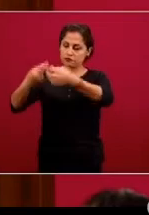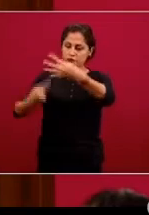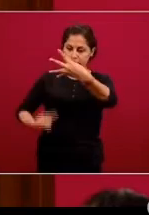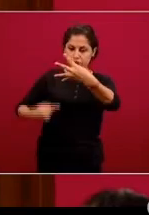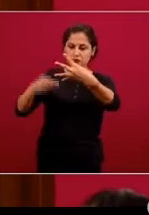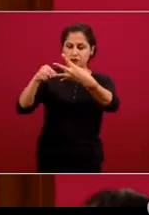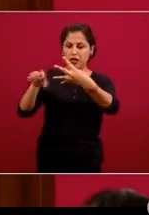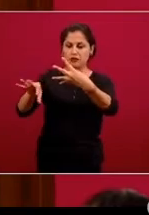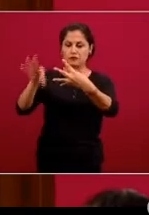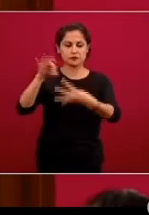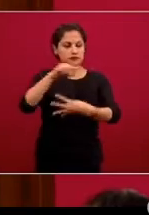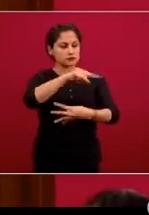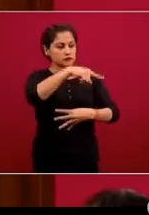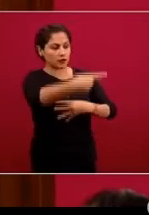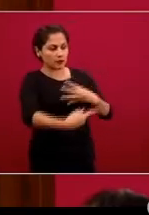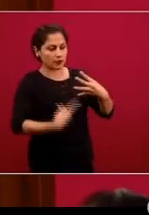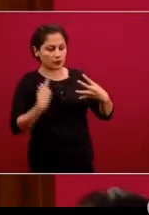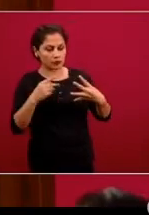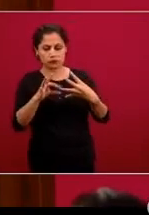slide, please.